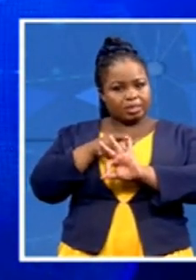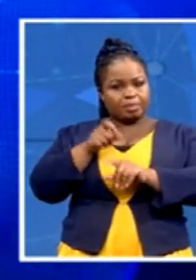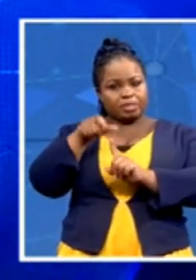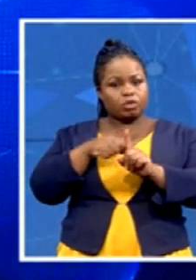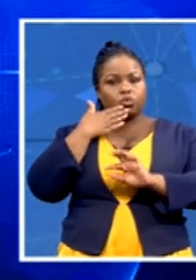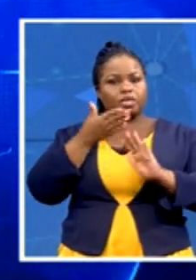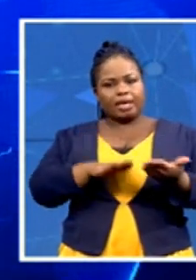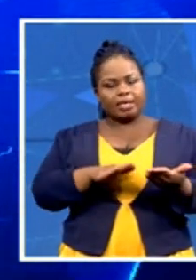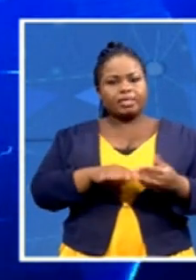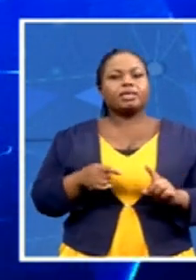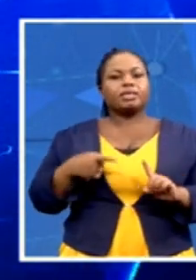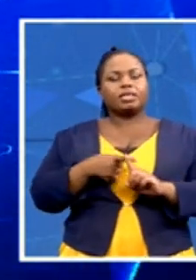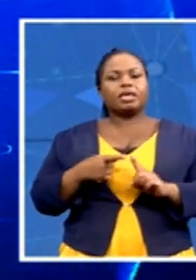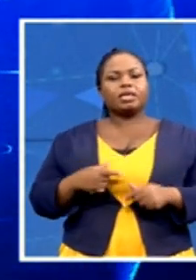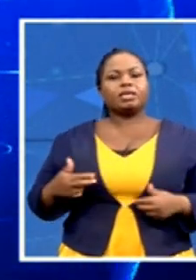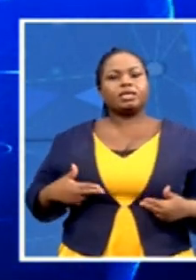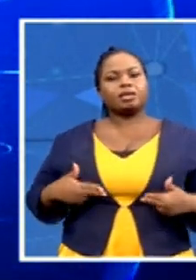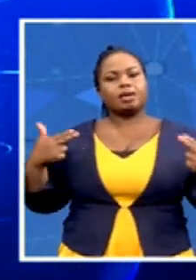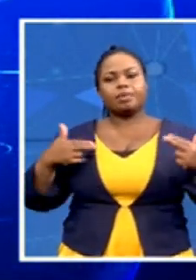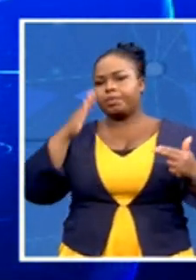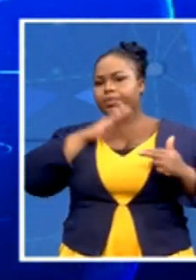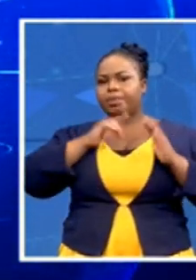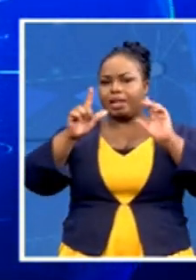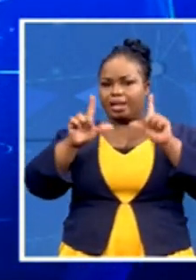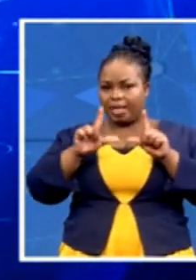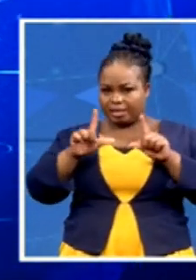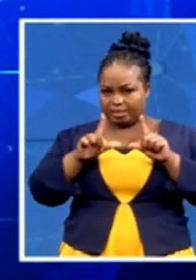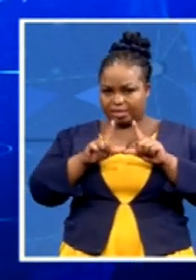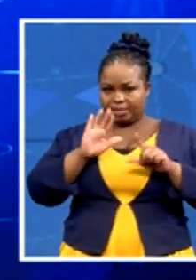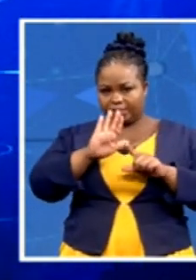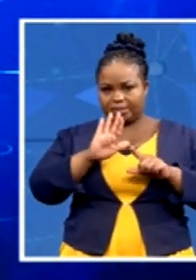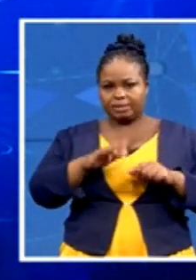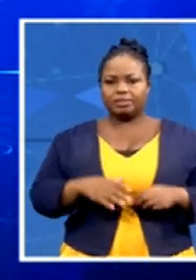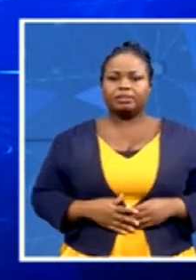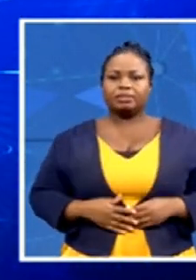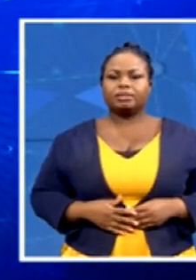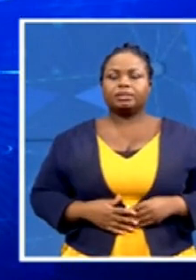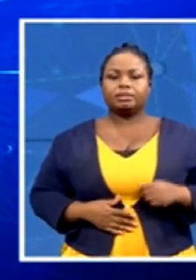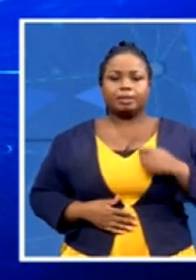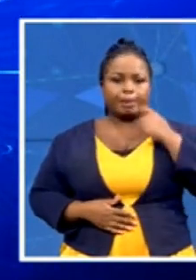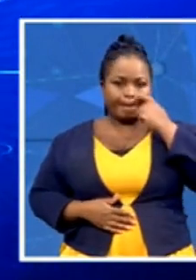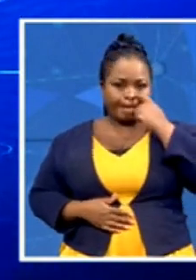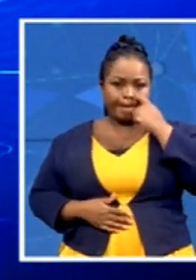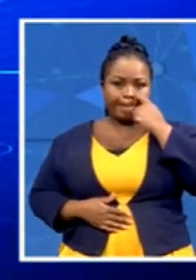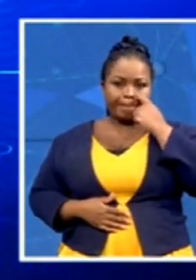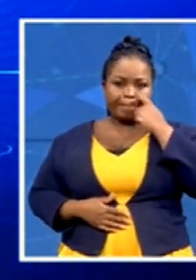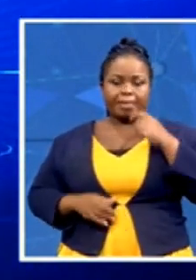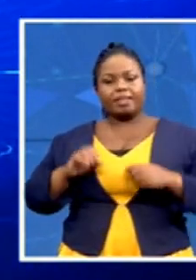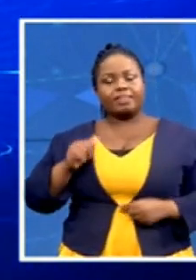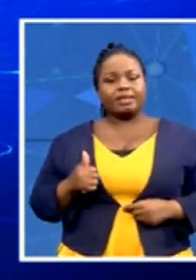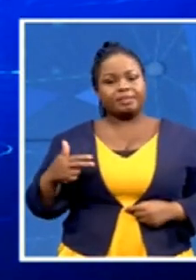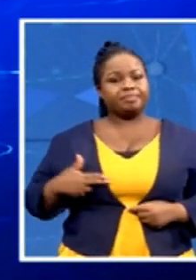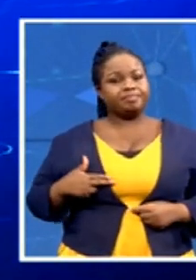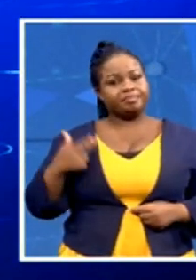firearm, in possession of unlicensed firearm. And this firearm, it is alleged, is one